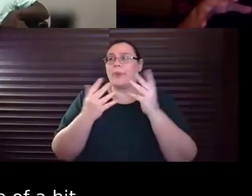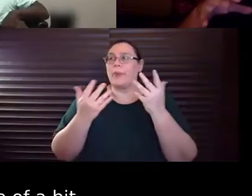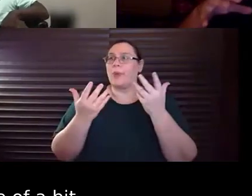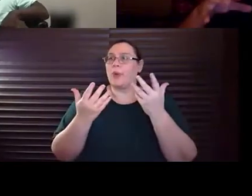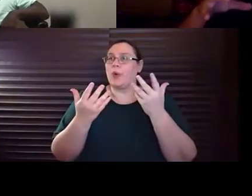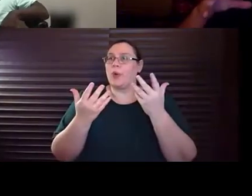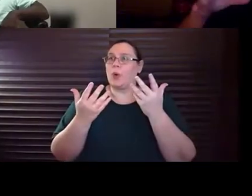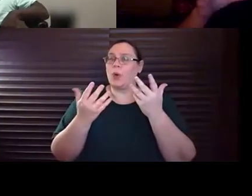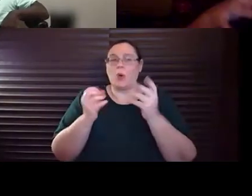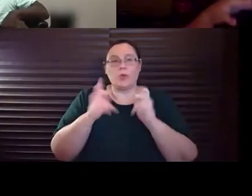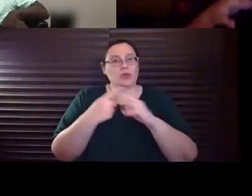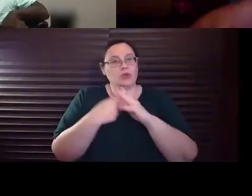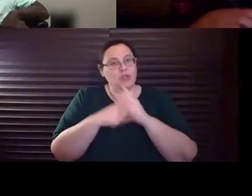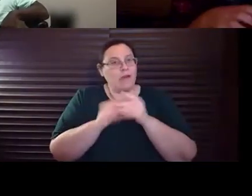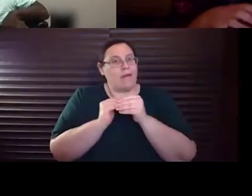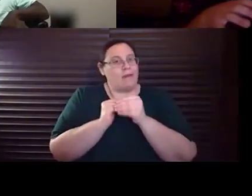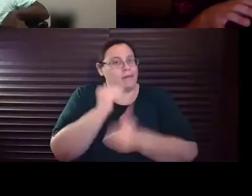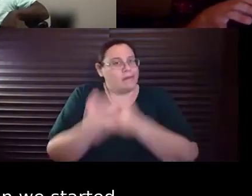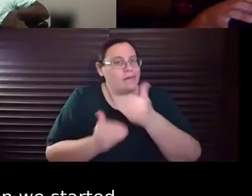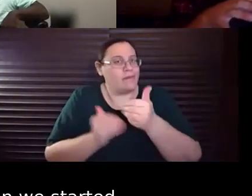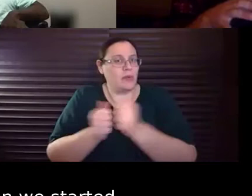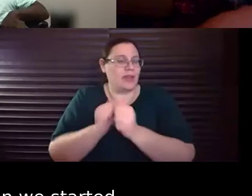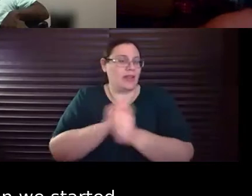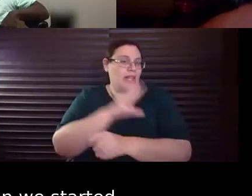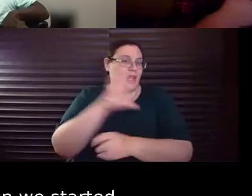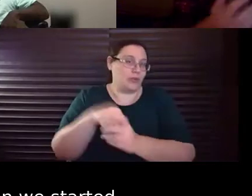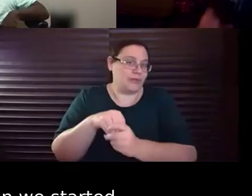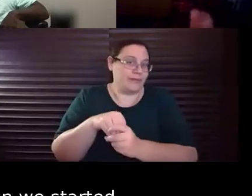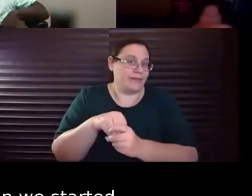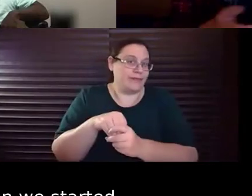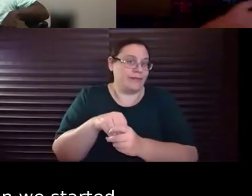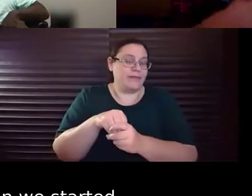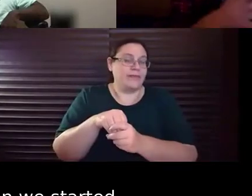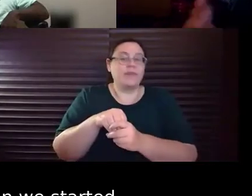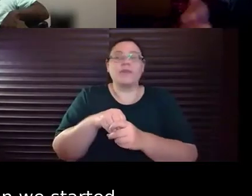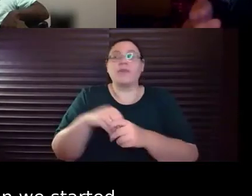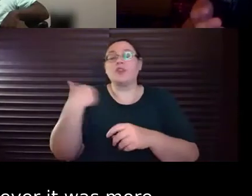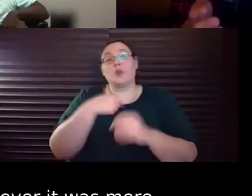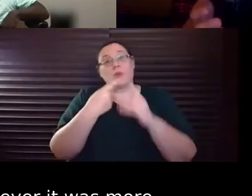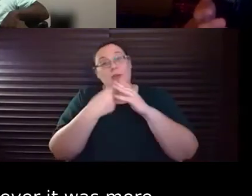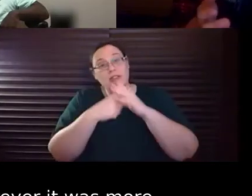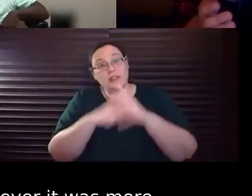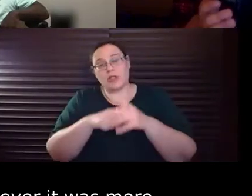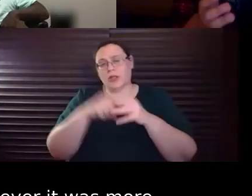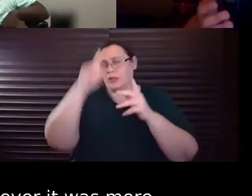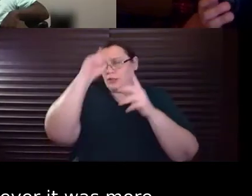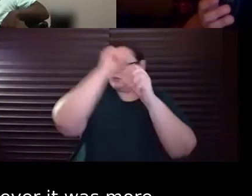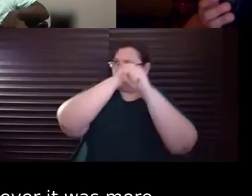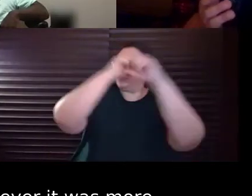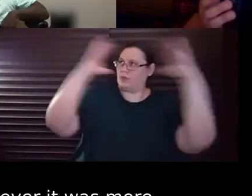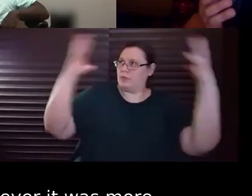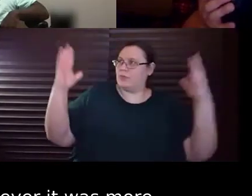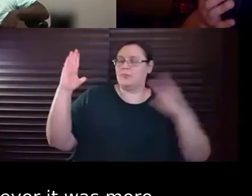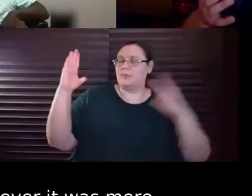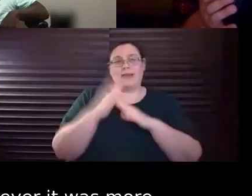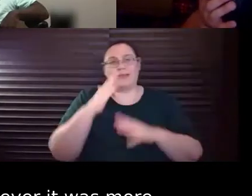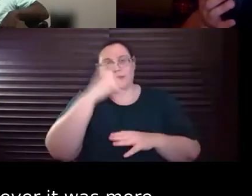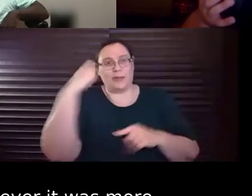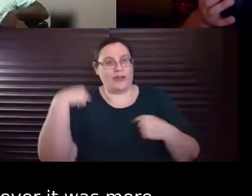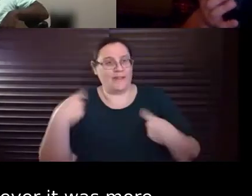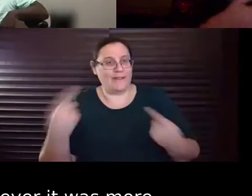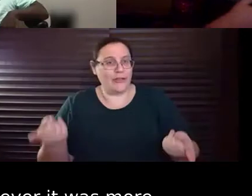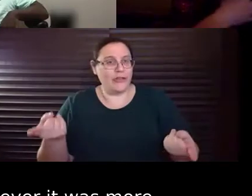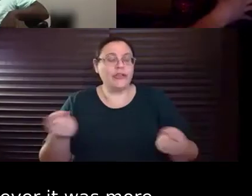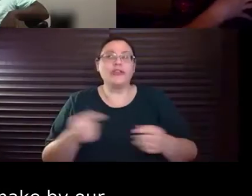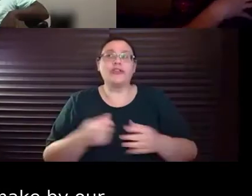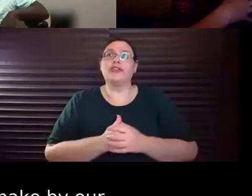foothold in the inclusive space. And so I think when we started to kind of conceptualize Best Summer Ever, it was more about like,